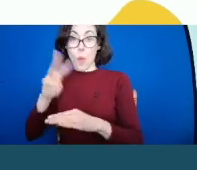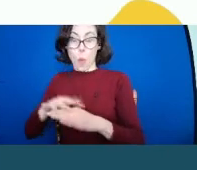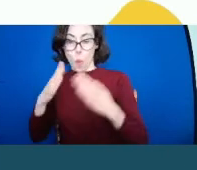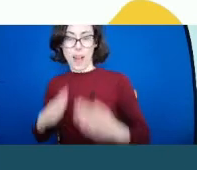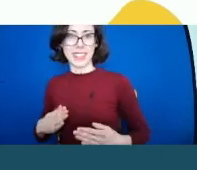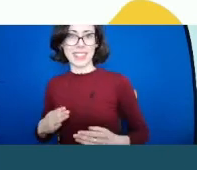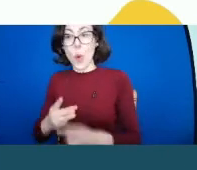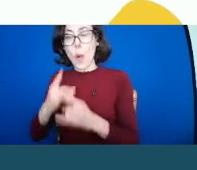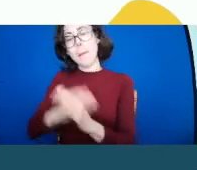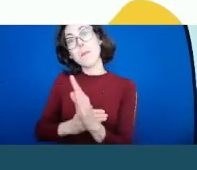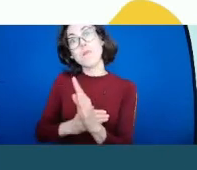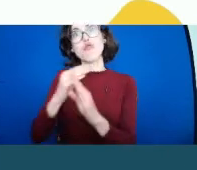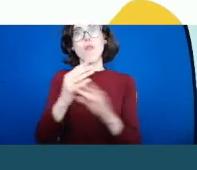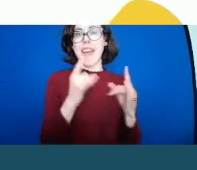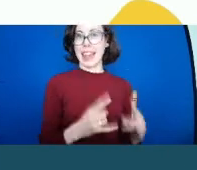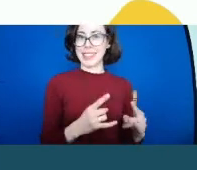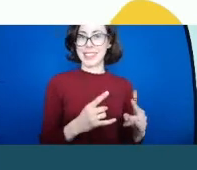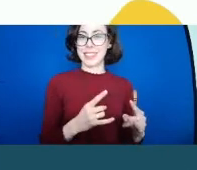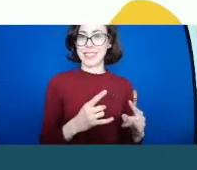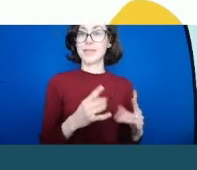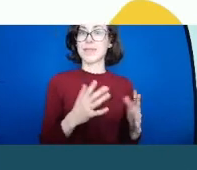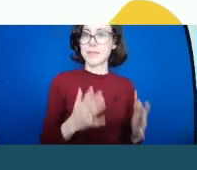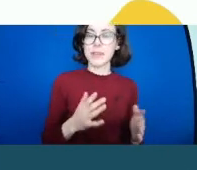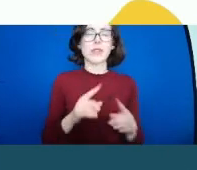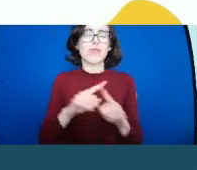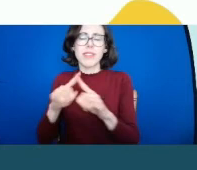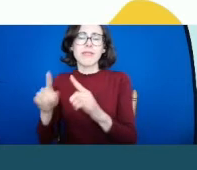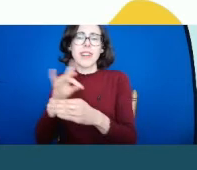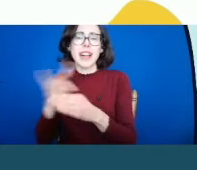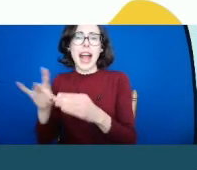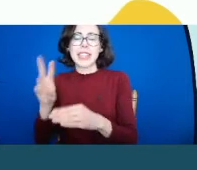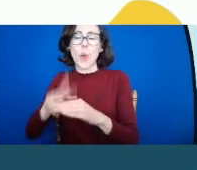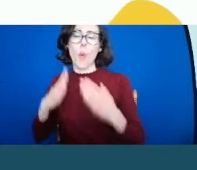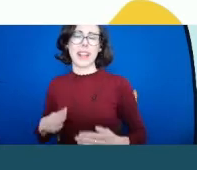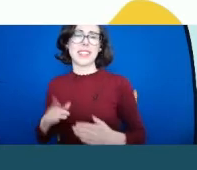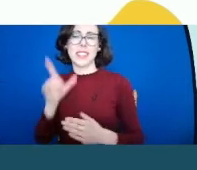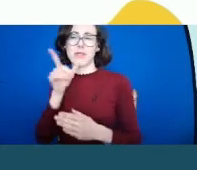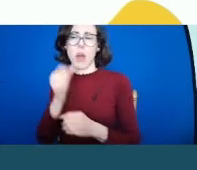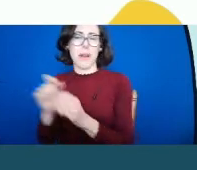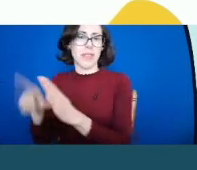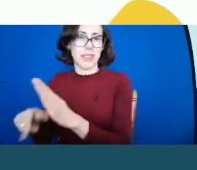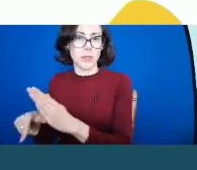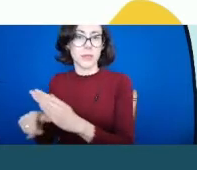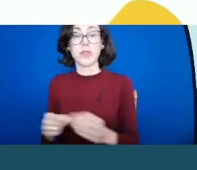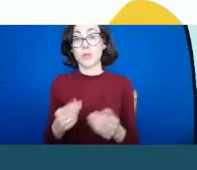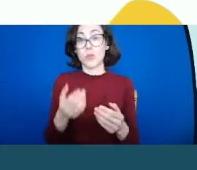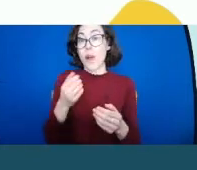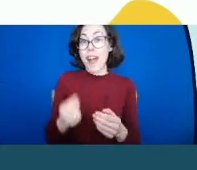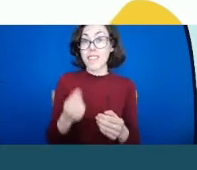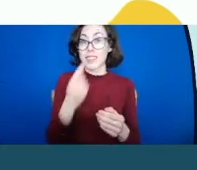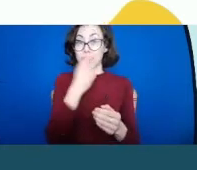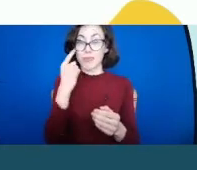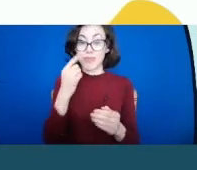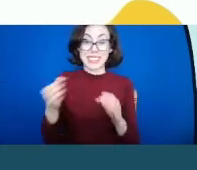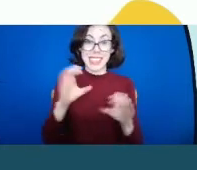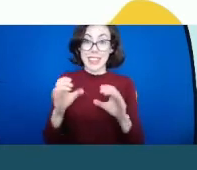different domains of wellness that I'm going to go into in a moment. Now, the scientific rationale for wellness, and I hope